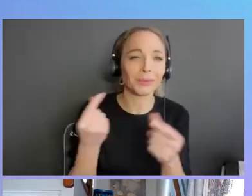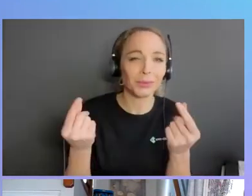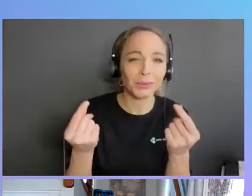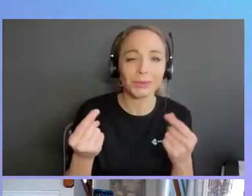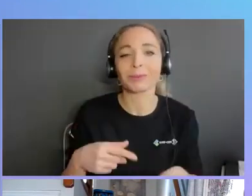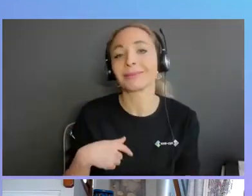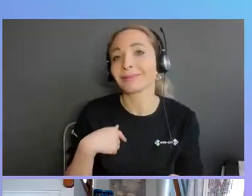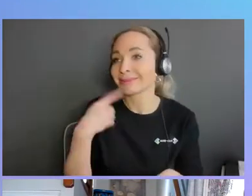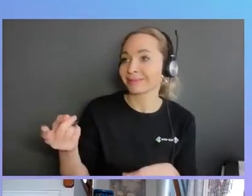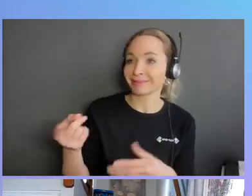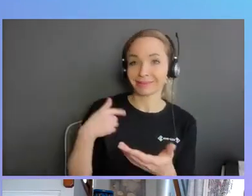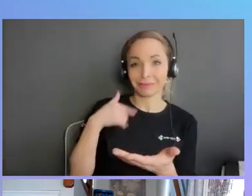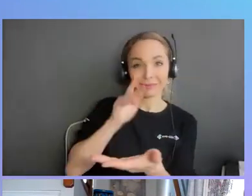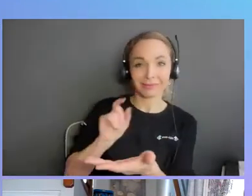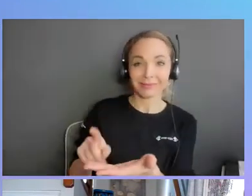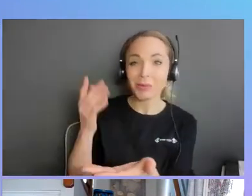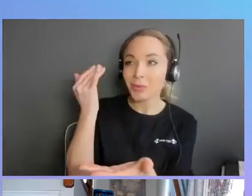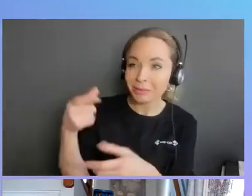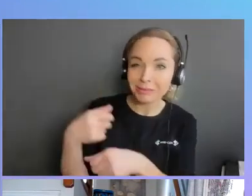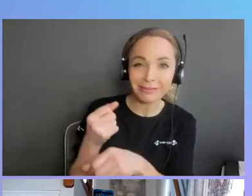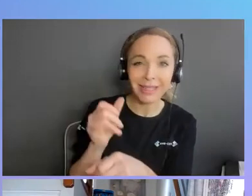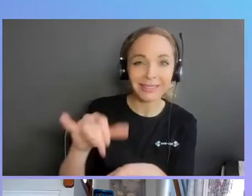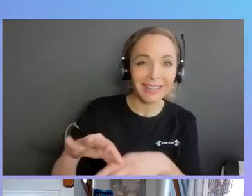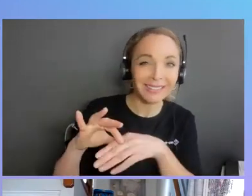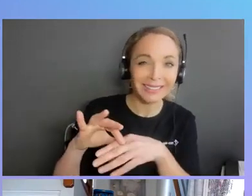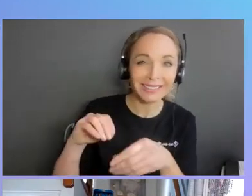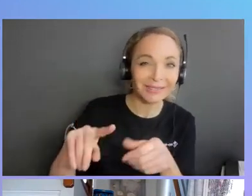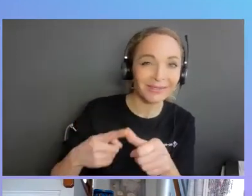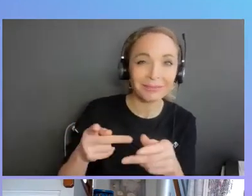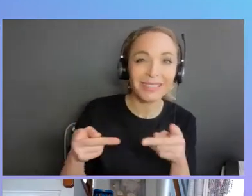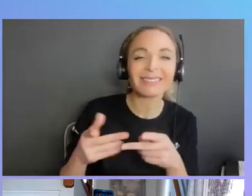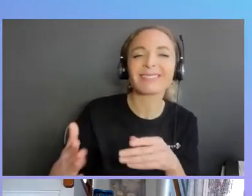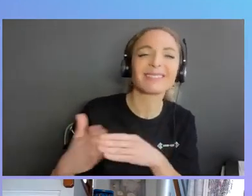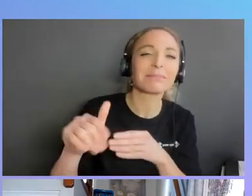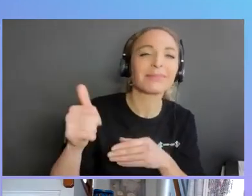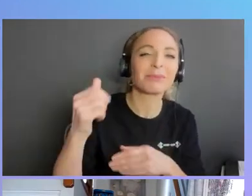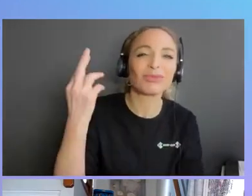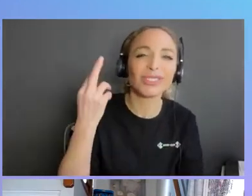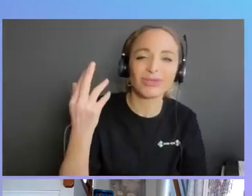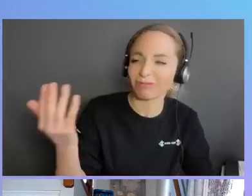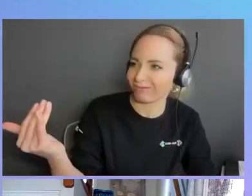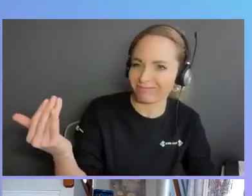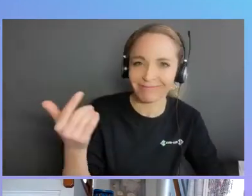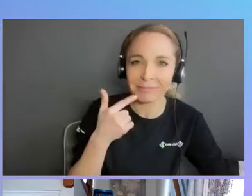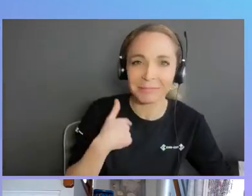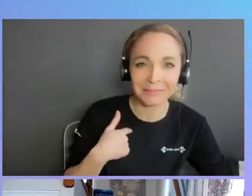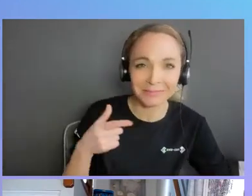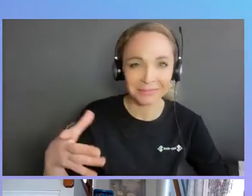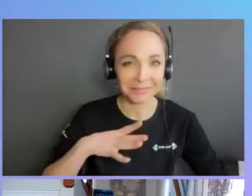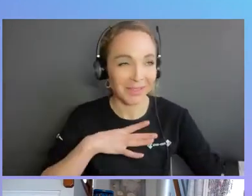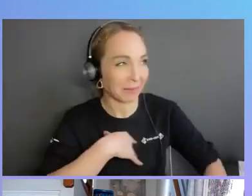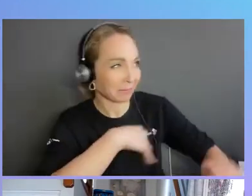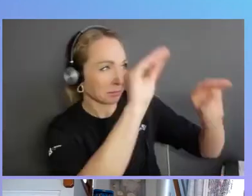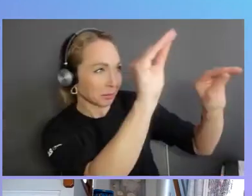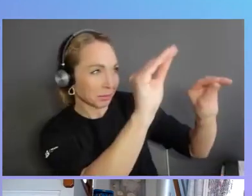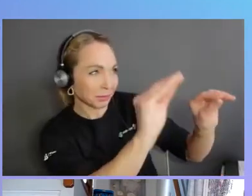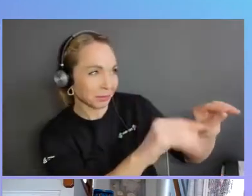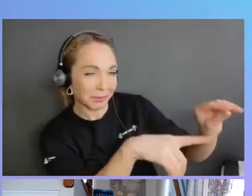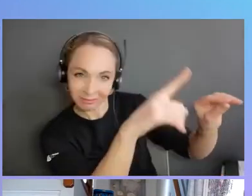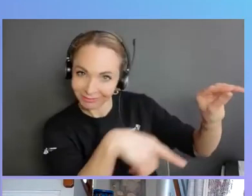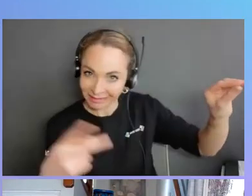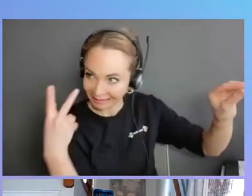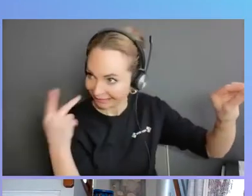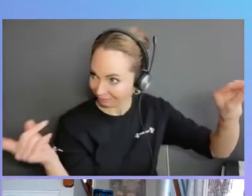you, why are you creating this content in the first place? Give me the top 10 reasons you're making this content. Okay, great. We put that up on a wall. And then we say, okay, we talk